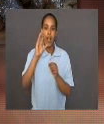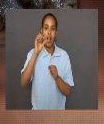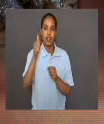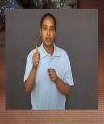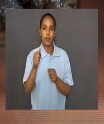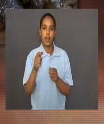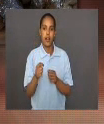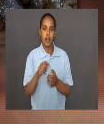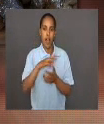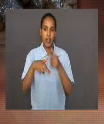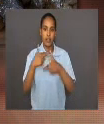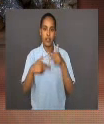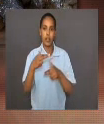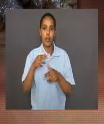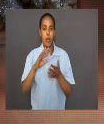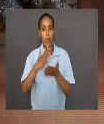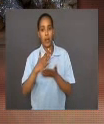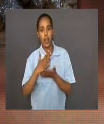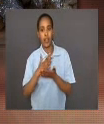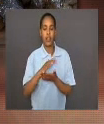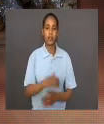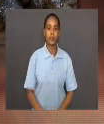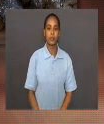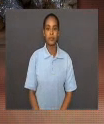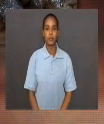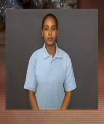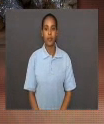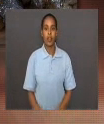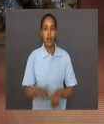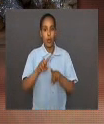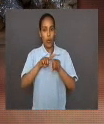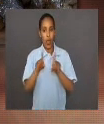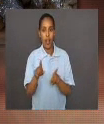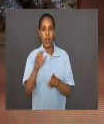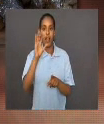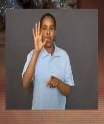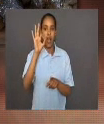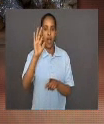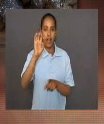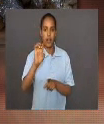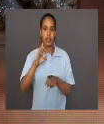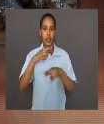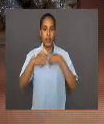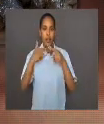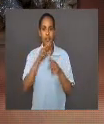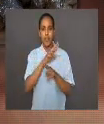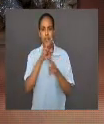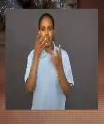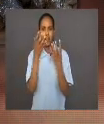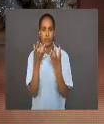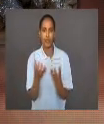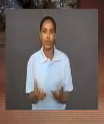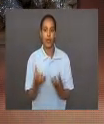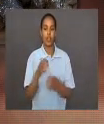calcium reacts moderately, while iron reacts very